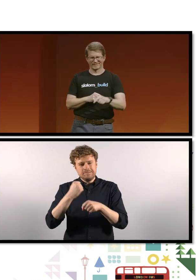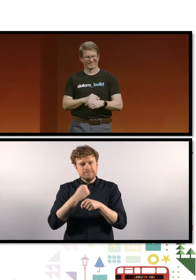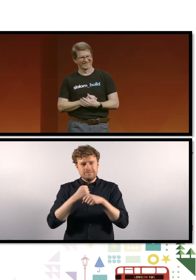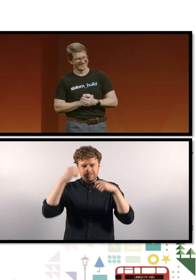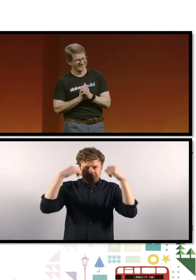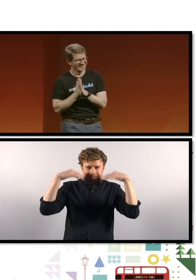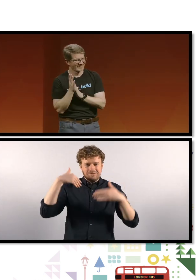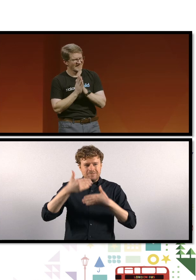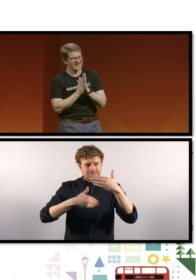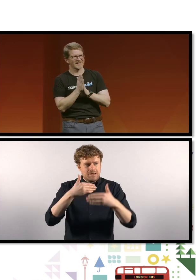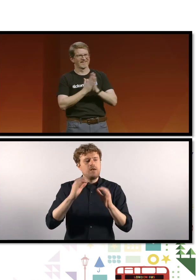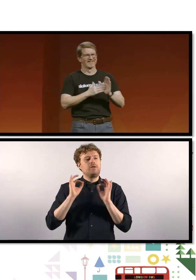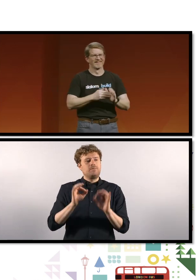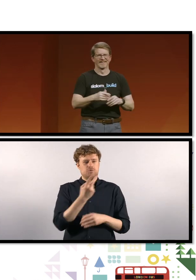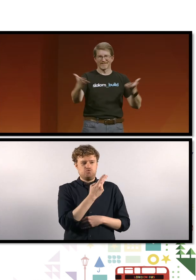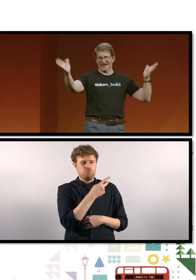your contributions here.